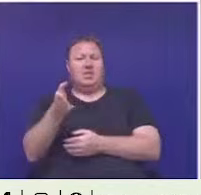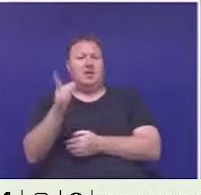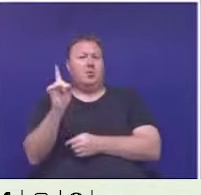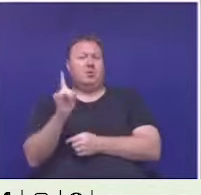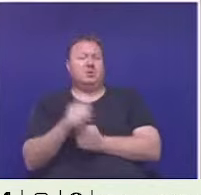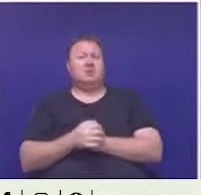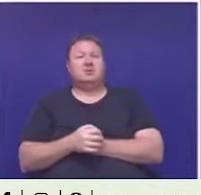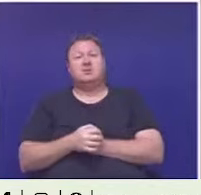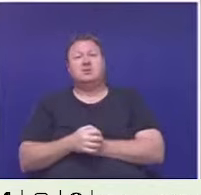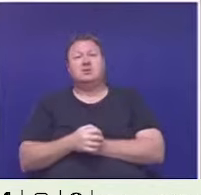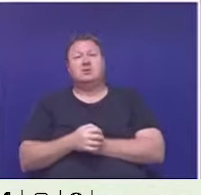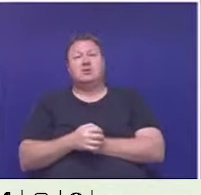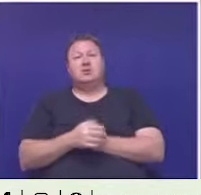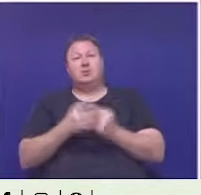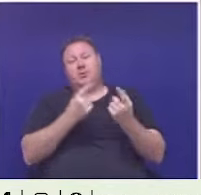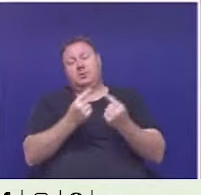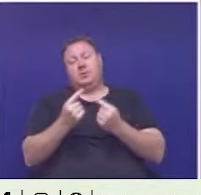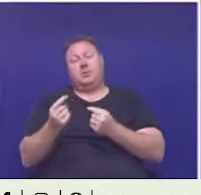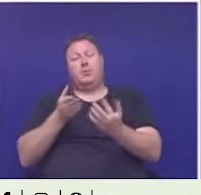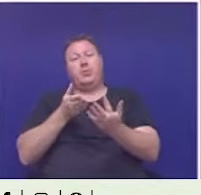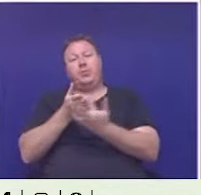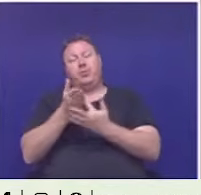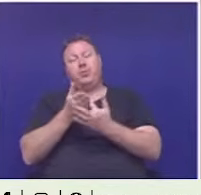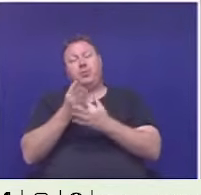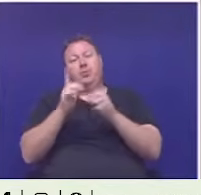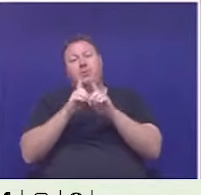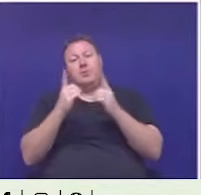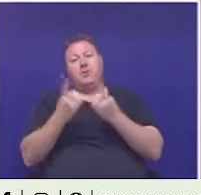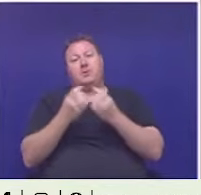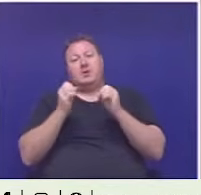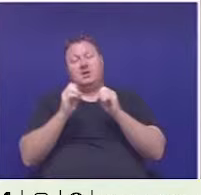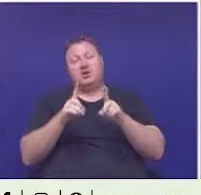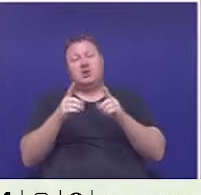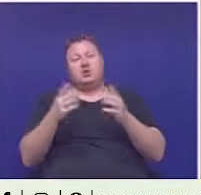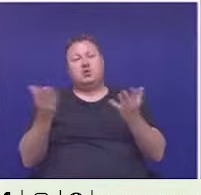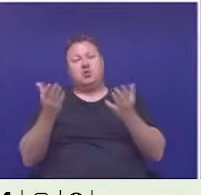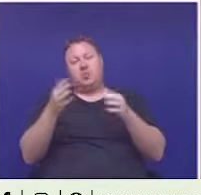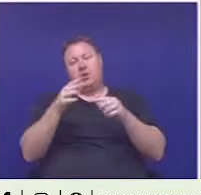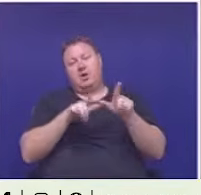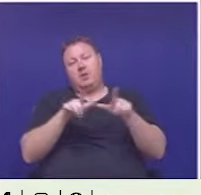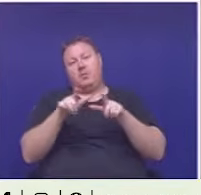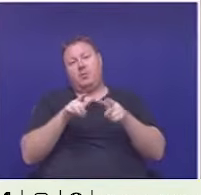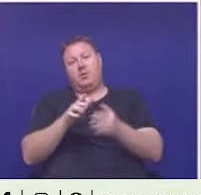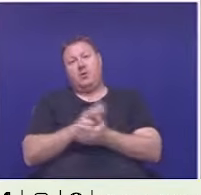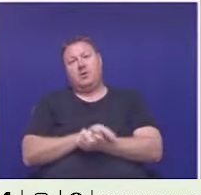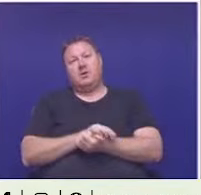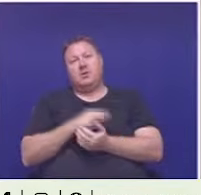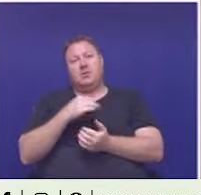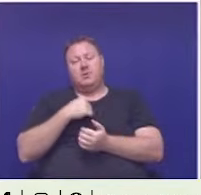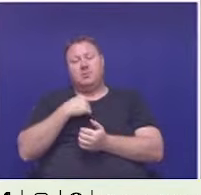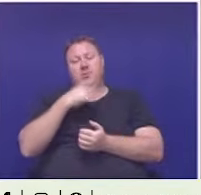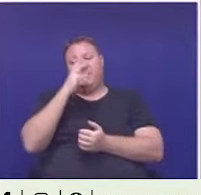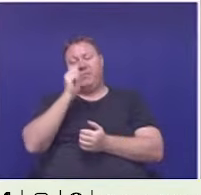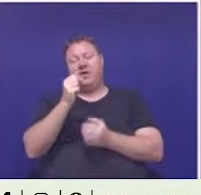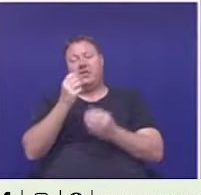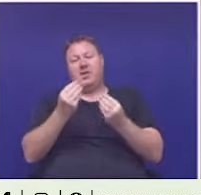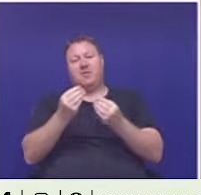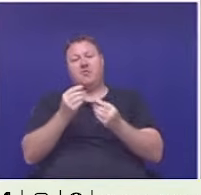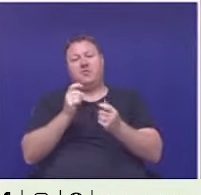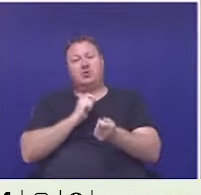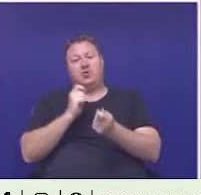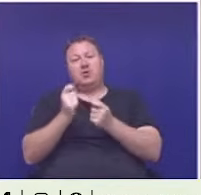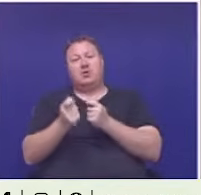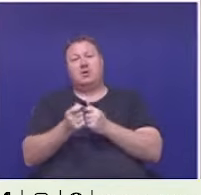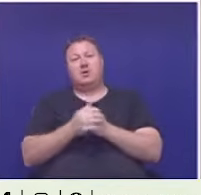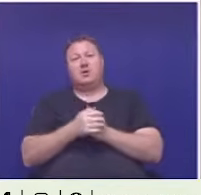we've done through the Department of Education in Limpopo. So I have faith that we'll be able to turn around not